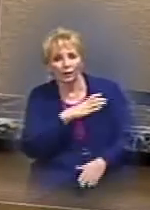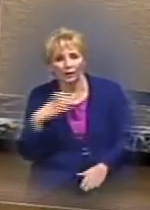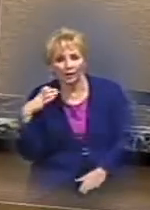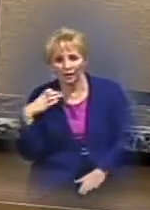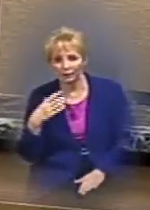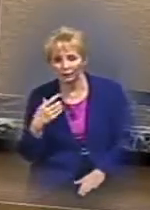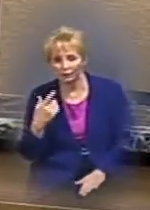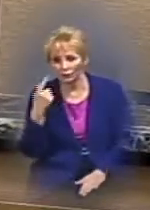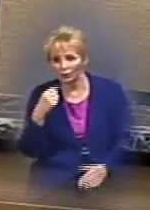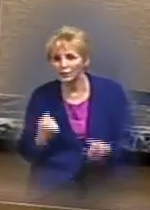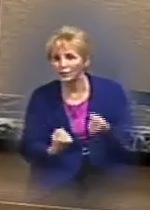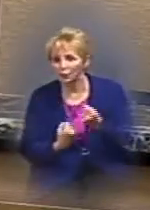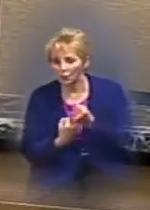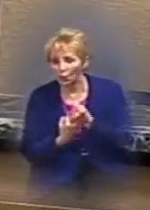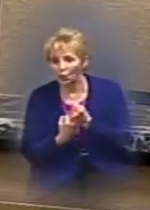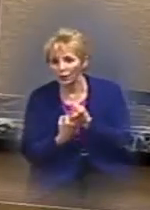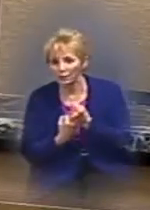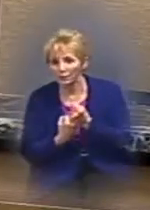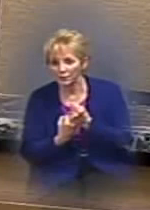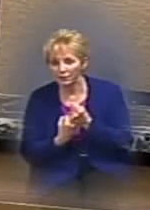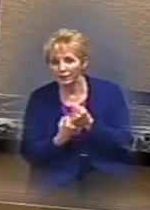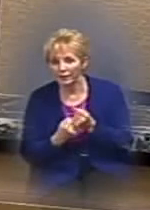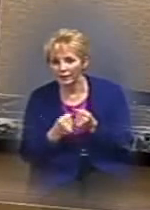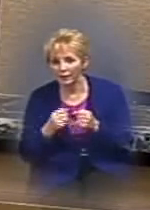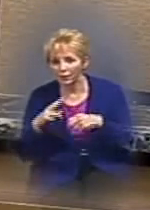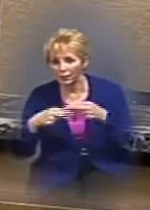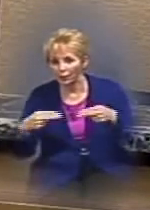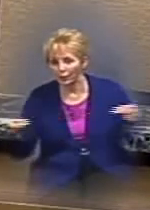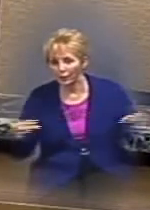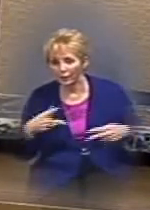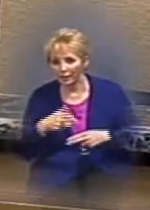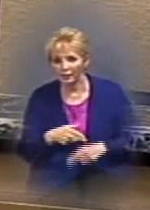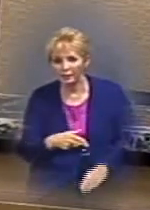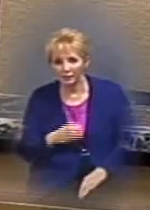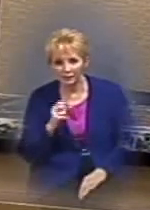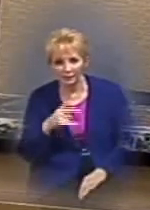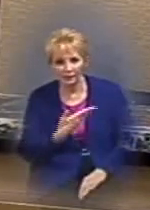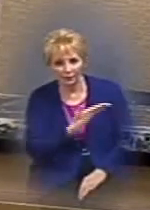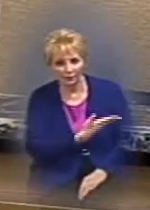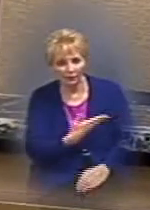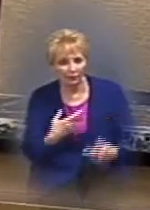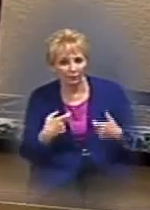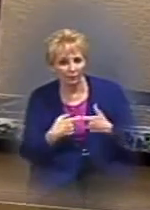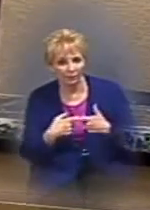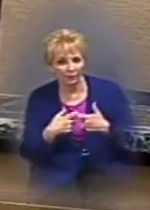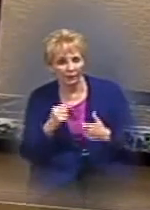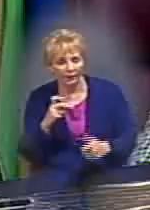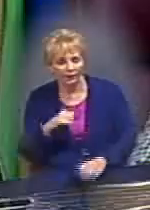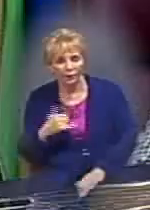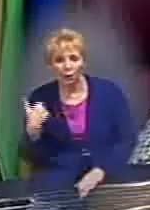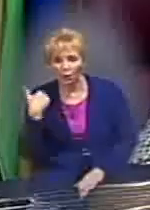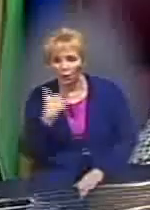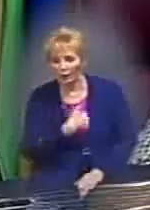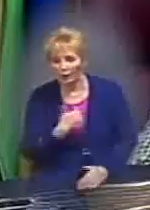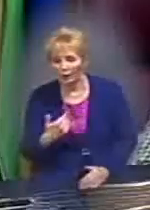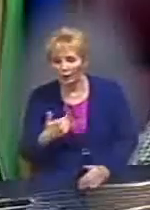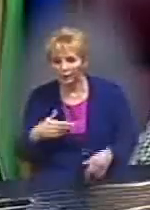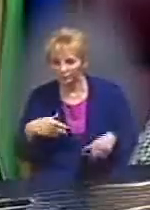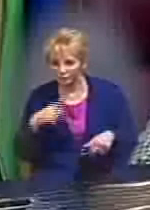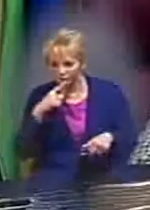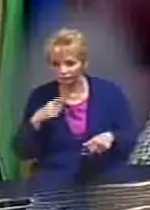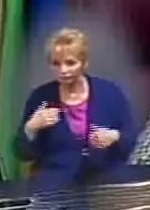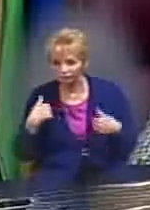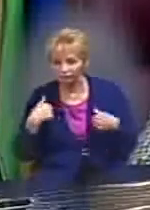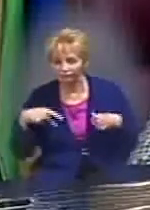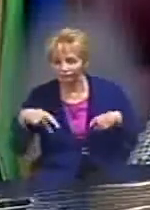for supporting the ribbon cuttings. Sally, Municipal Power Agency number one. Mm-hmm. We are privileged tonight to